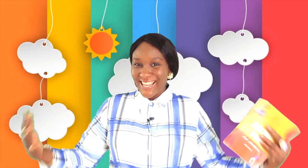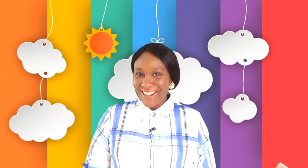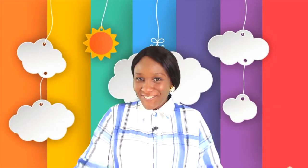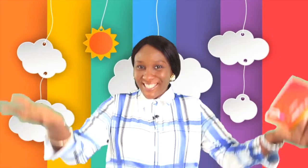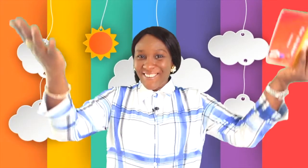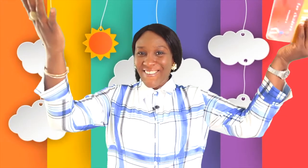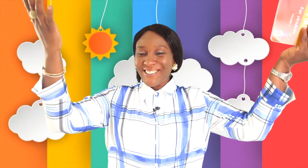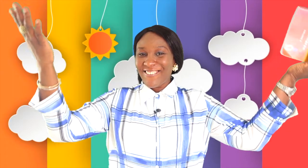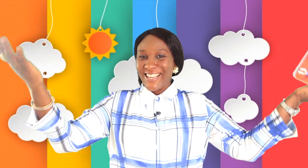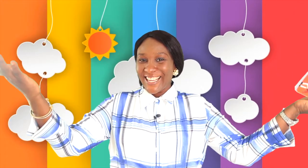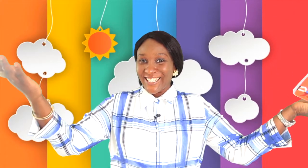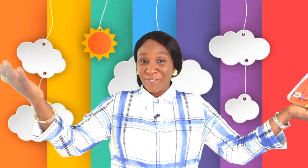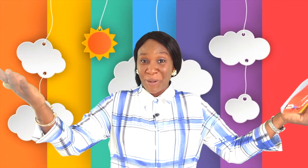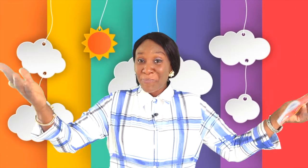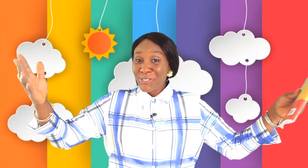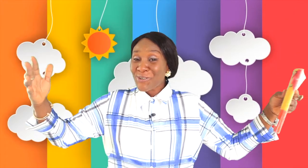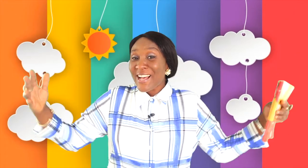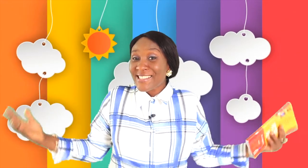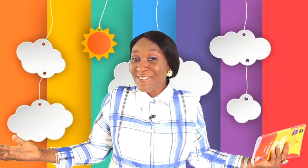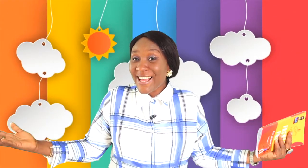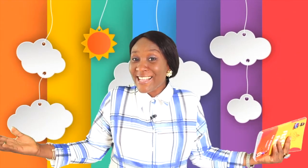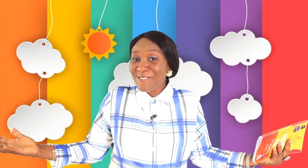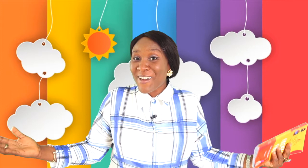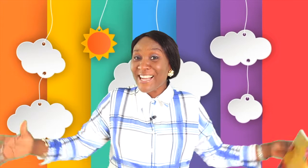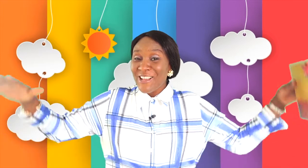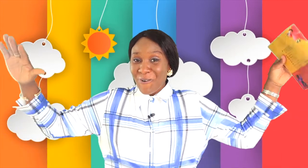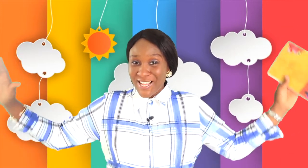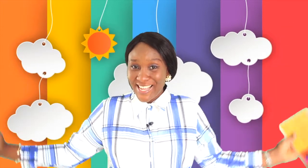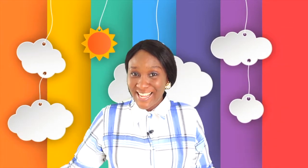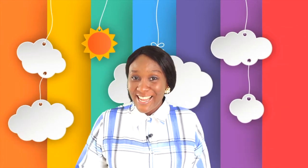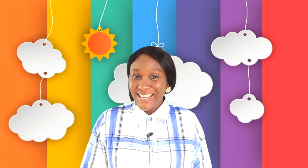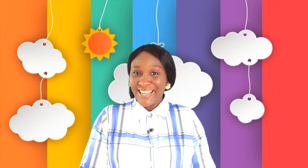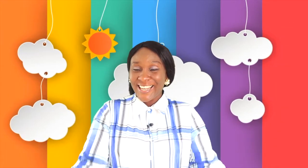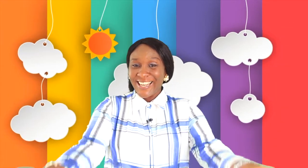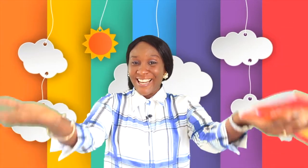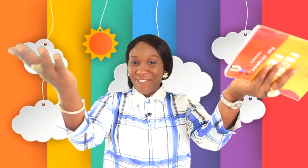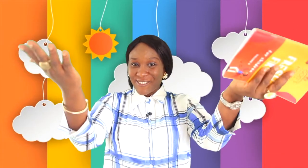are lifted all the way. Remember to do your hands the way I do my. We are